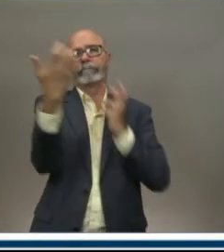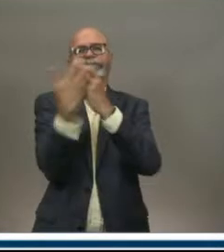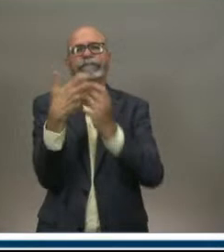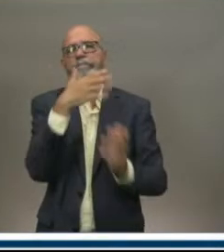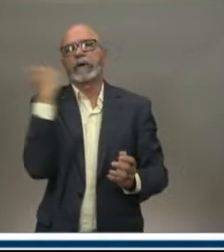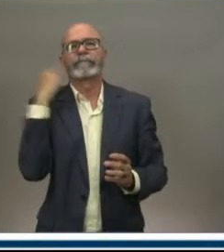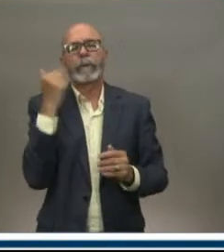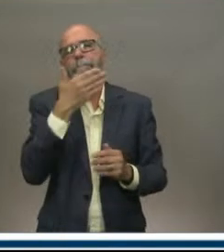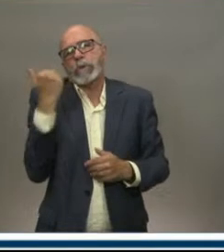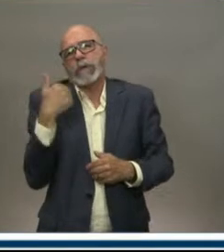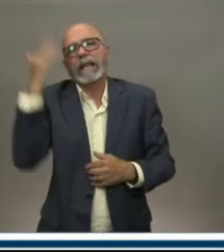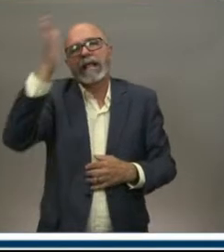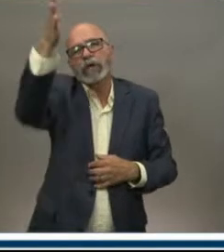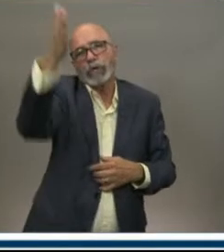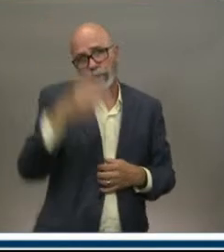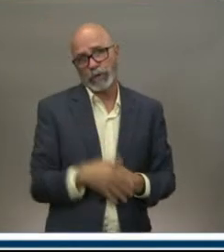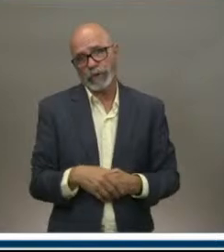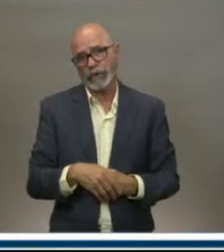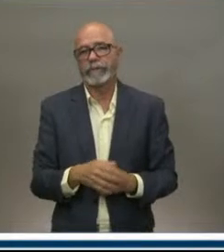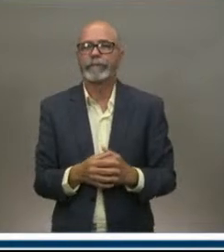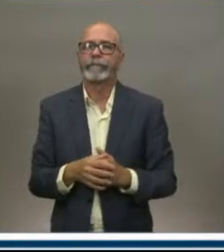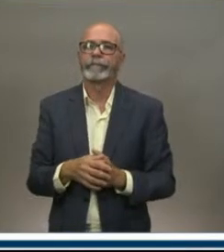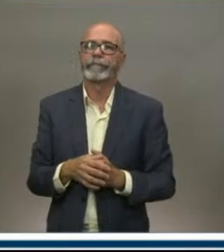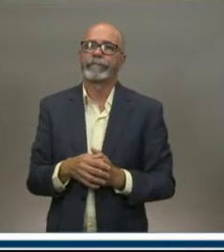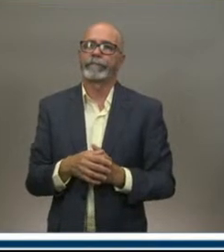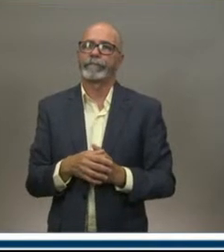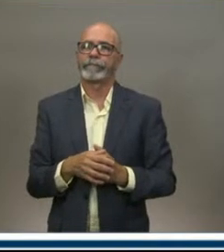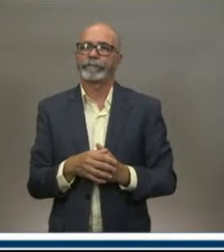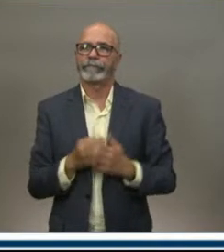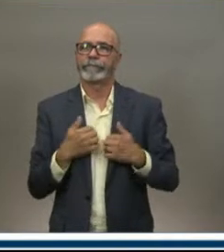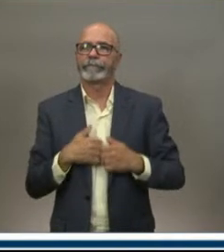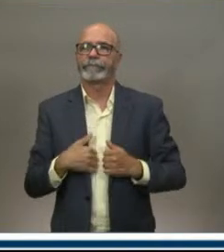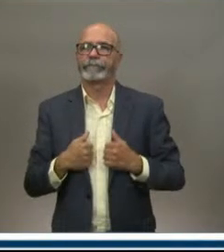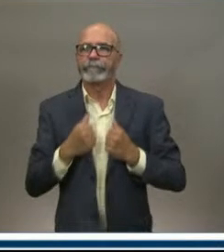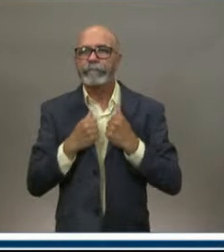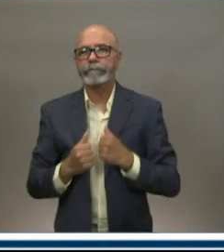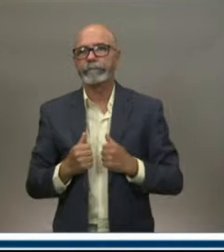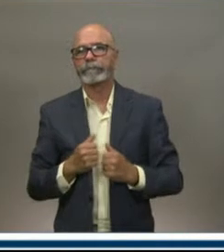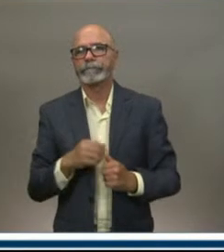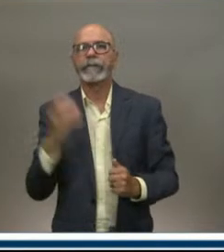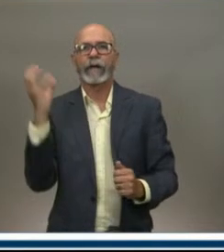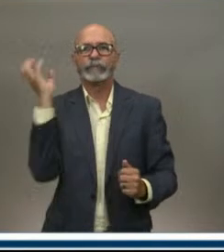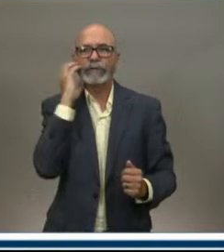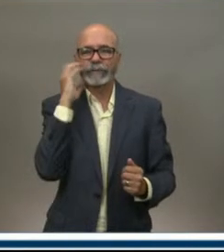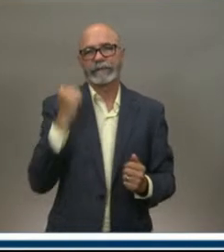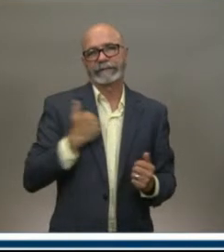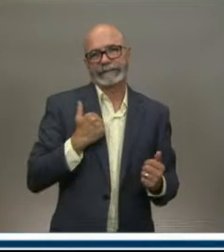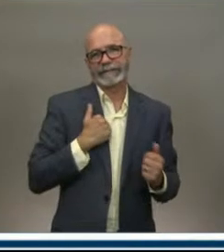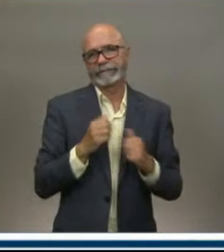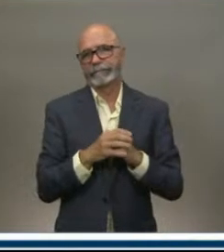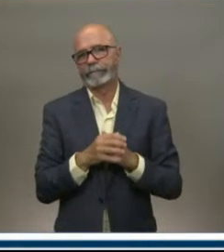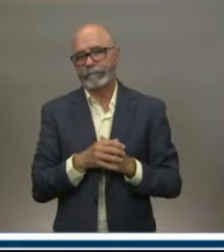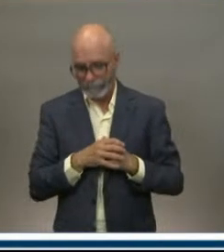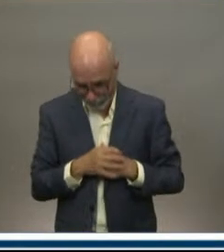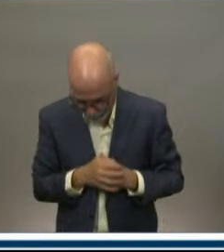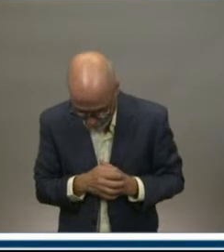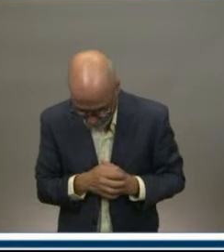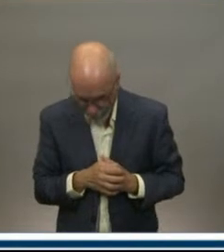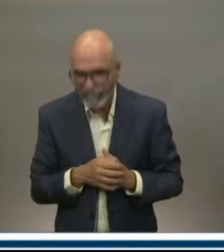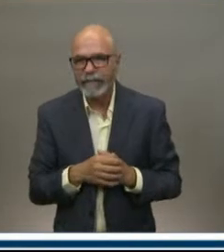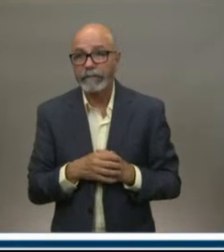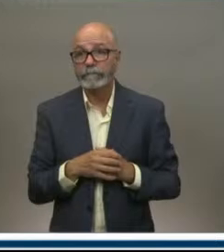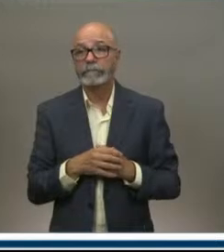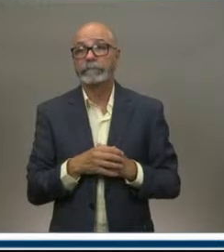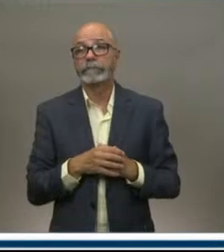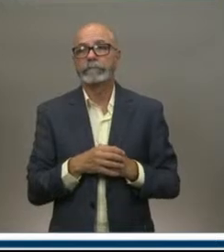long-term. Next, we'll go to Olivier Lefebvre from Radio-Canada. Merci. About the communications with